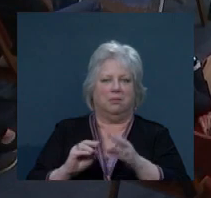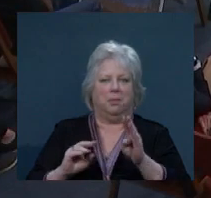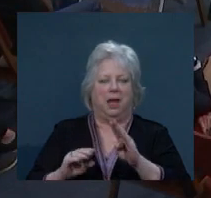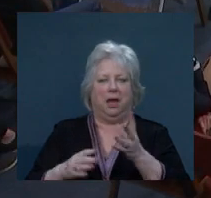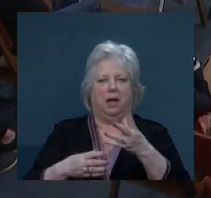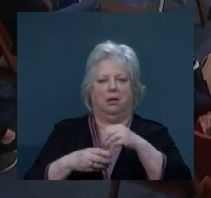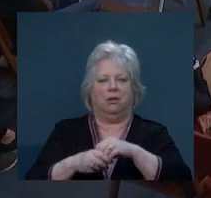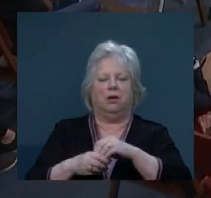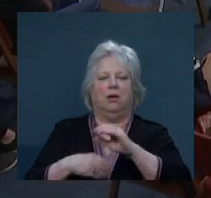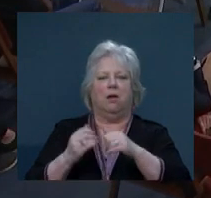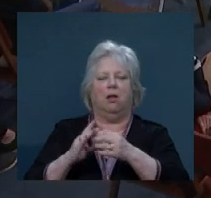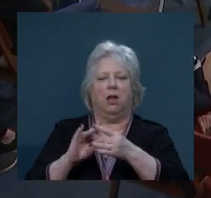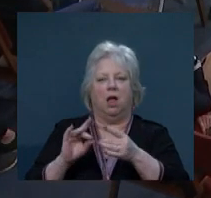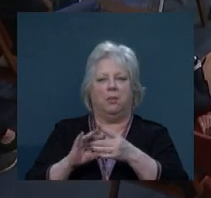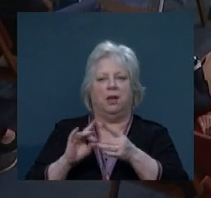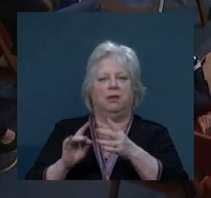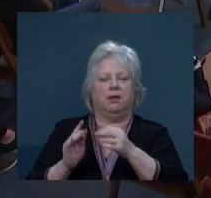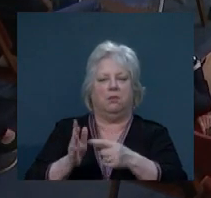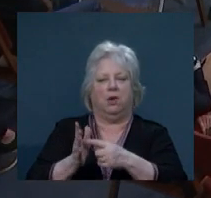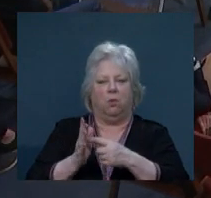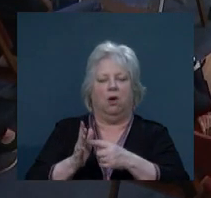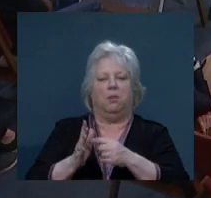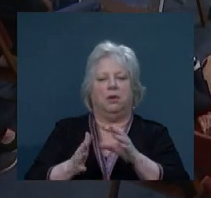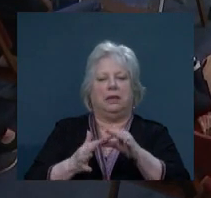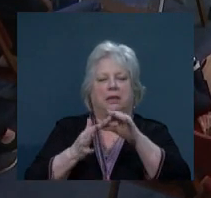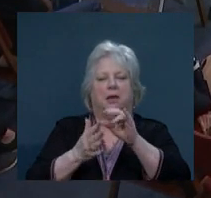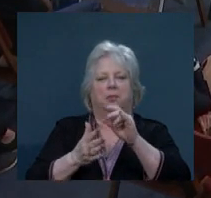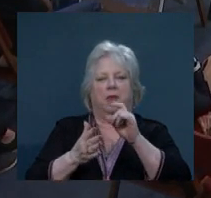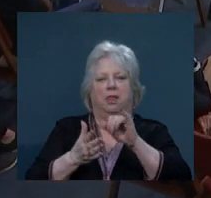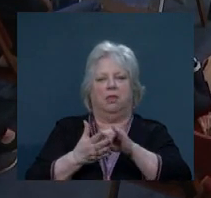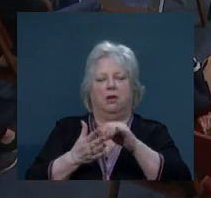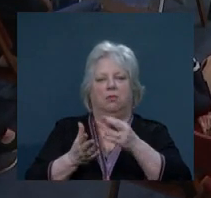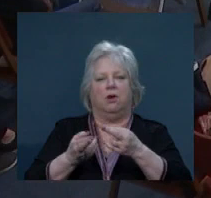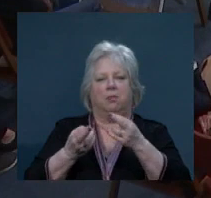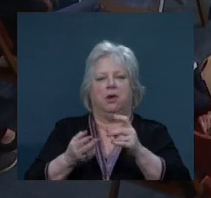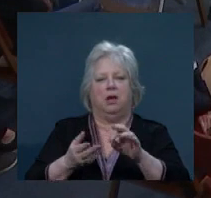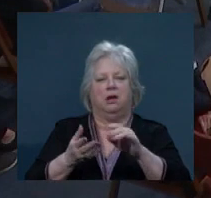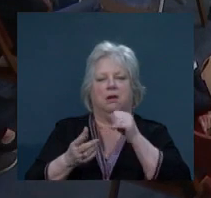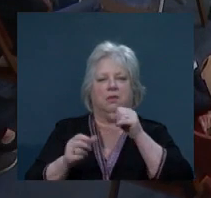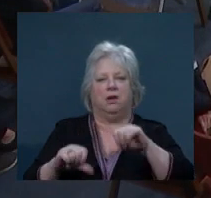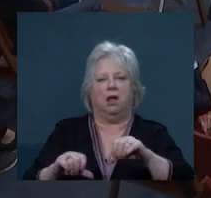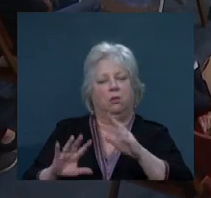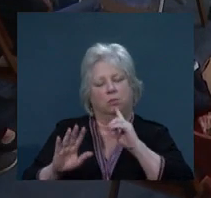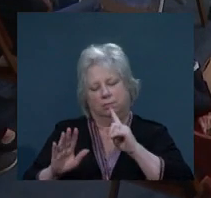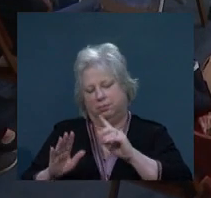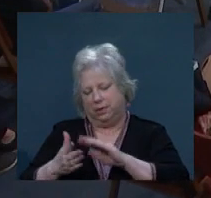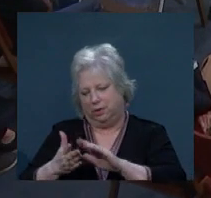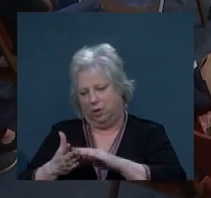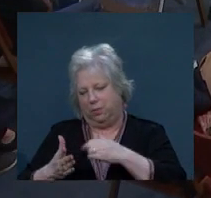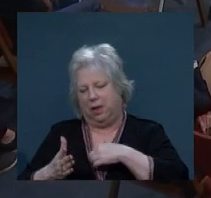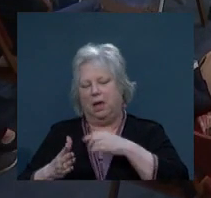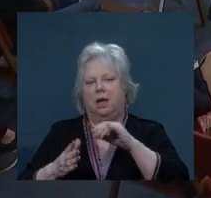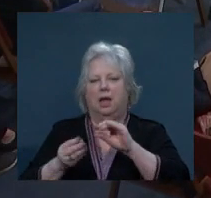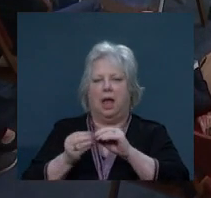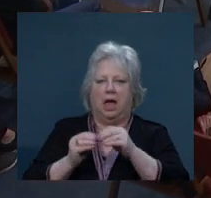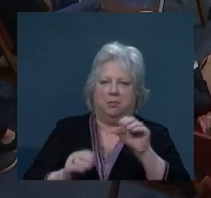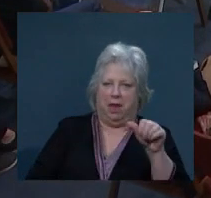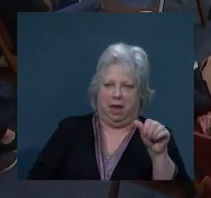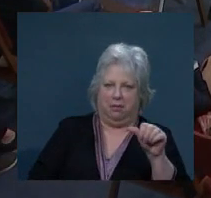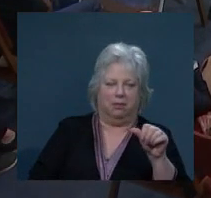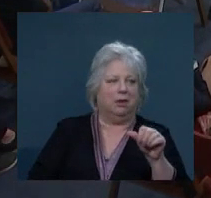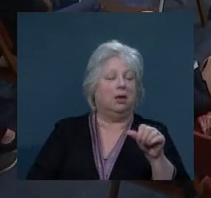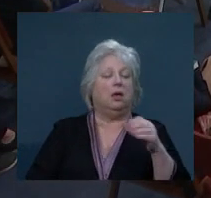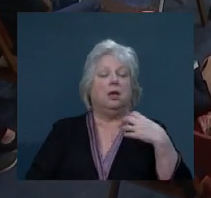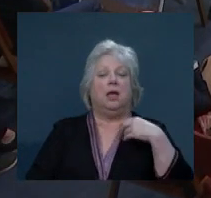conditions except that of denial, except the recommendation of denial. So Item A, excuse me, item A. So I would remind the commission,